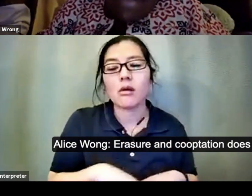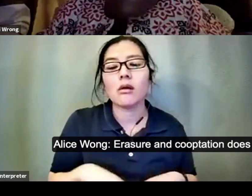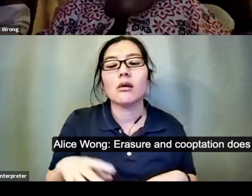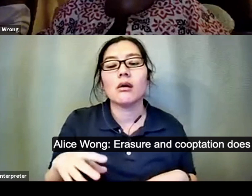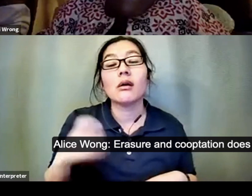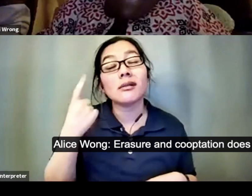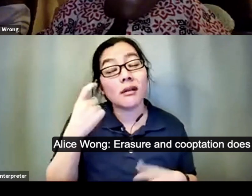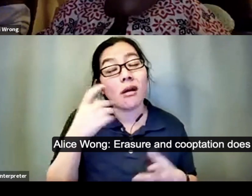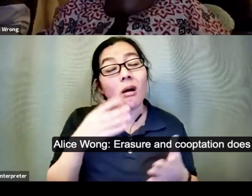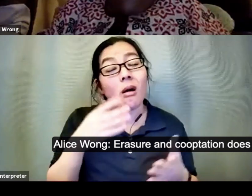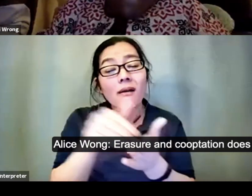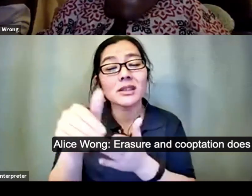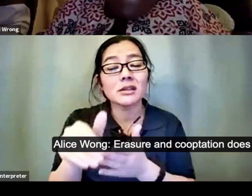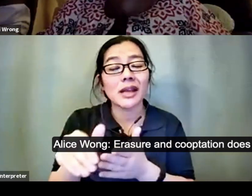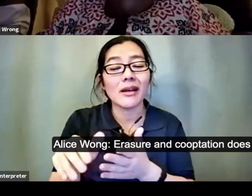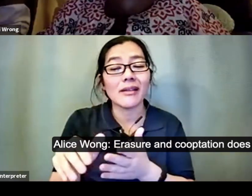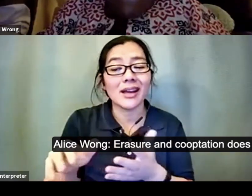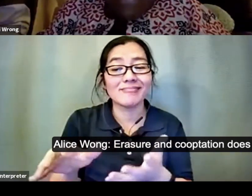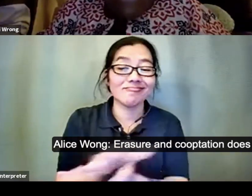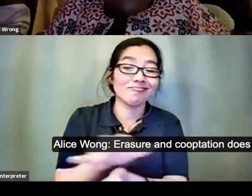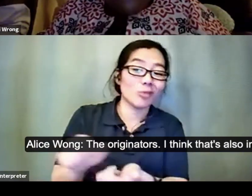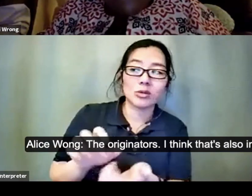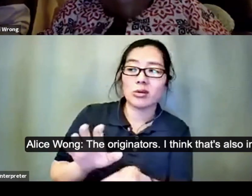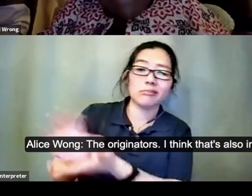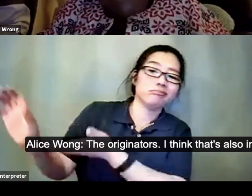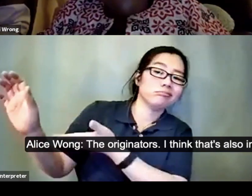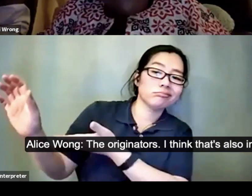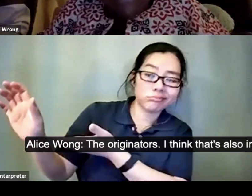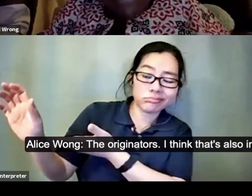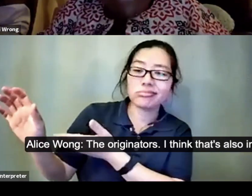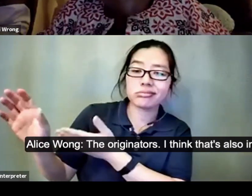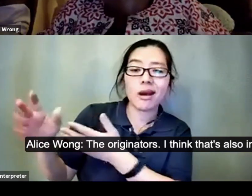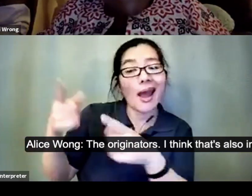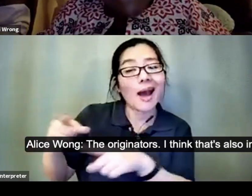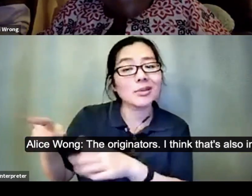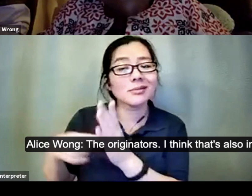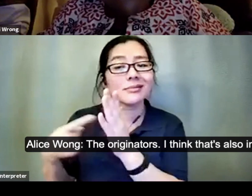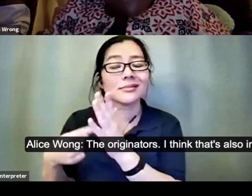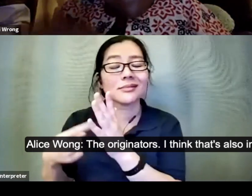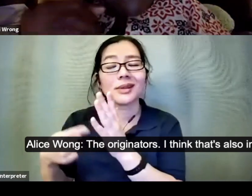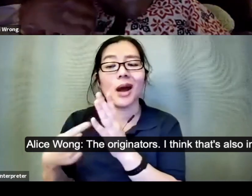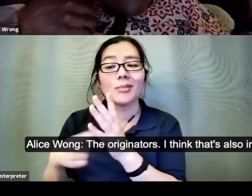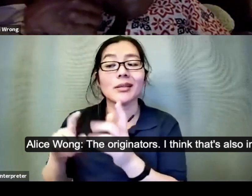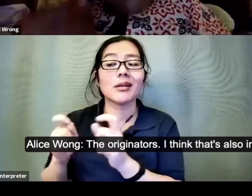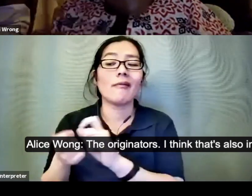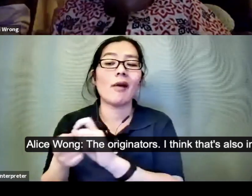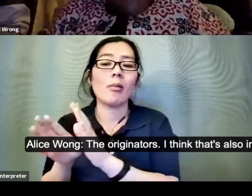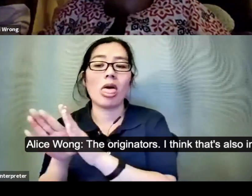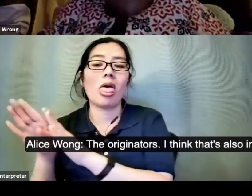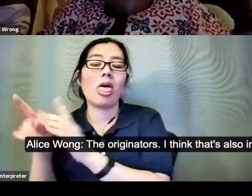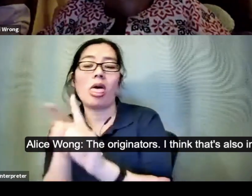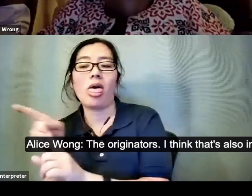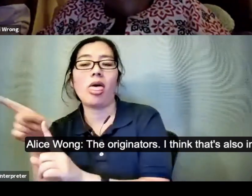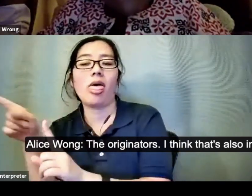And the forgetting of those who are the originators, I think that's also really important too. So I think